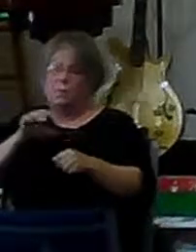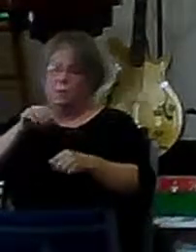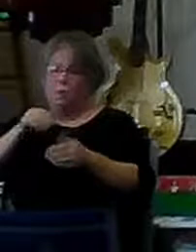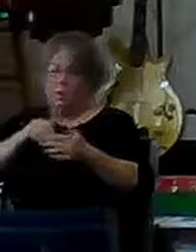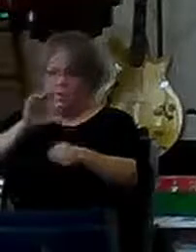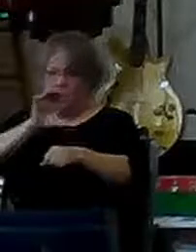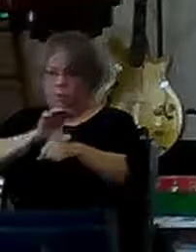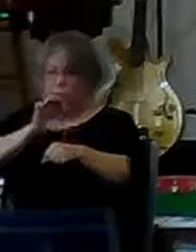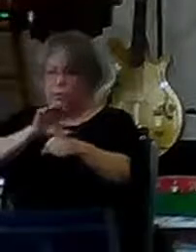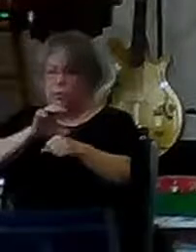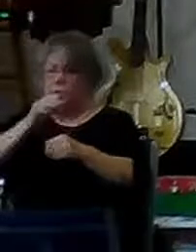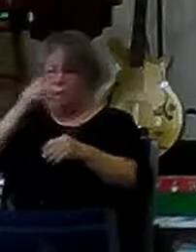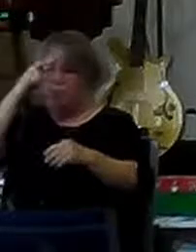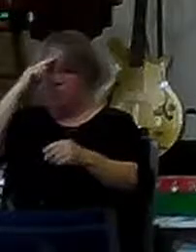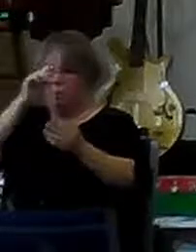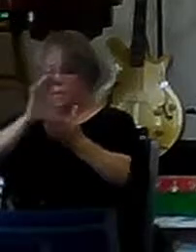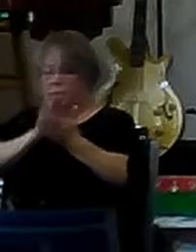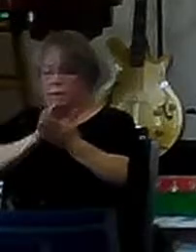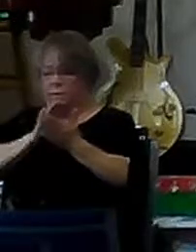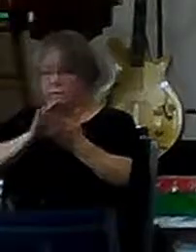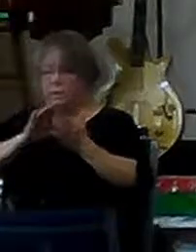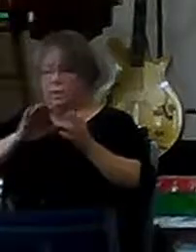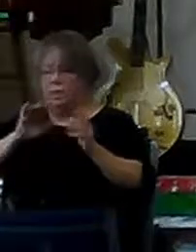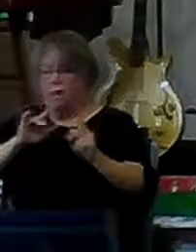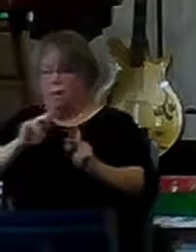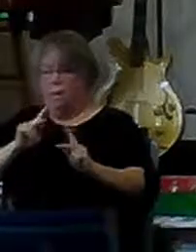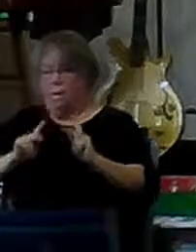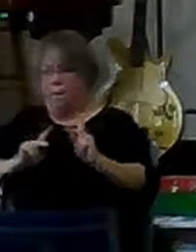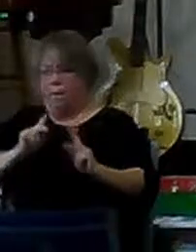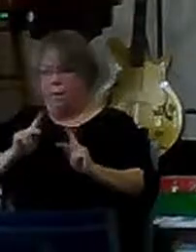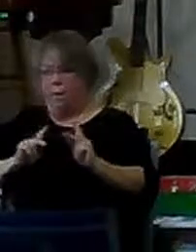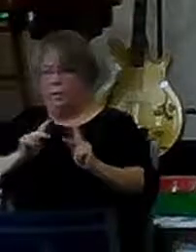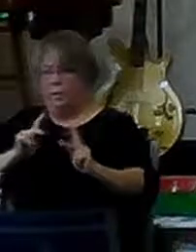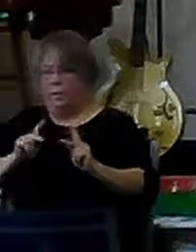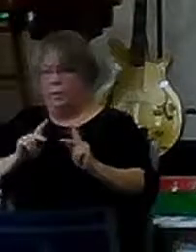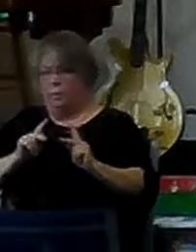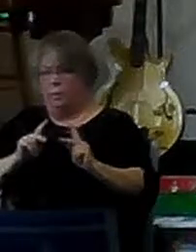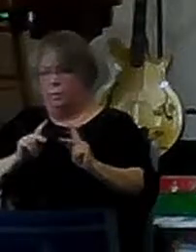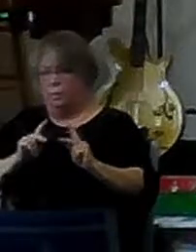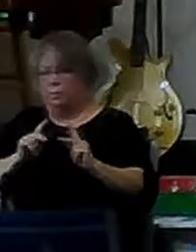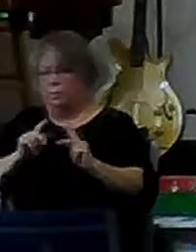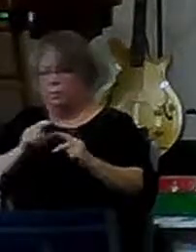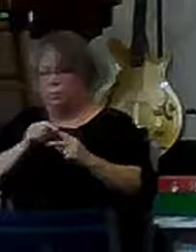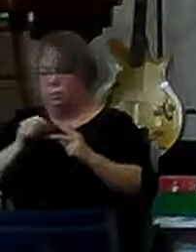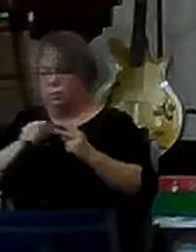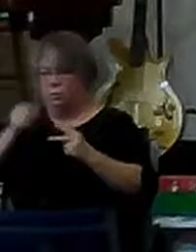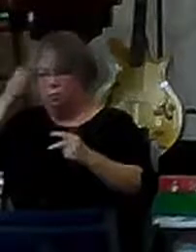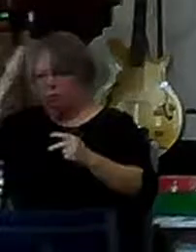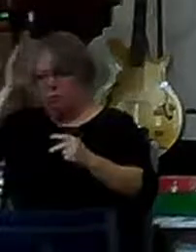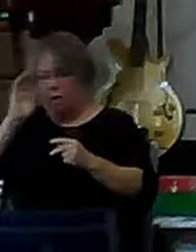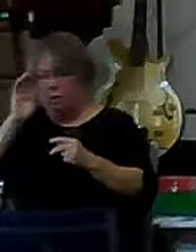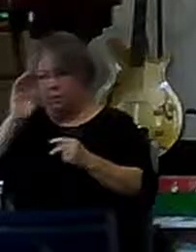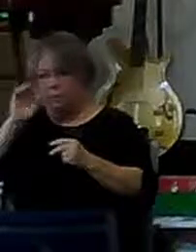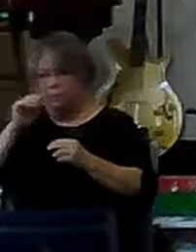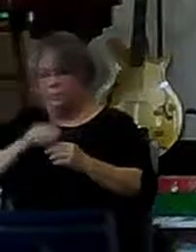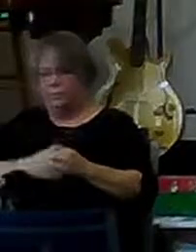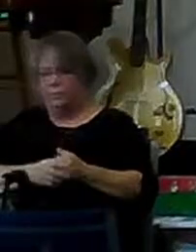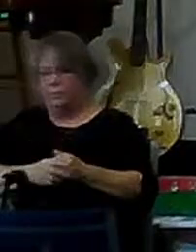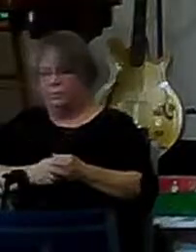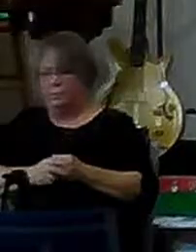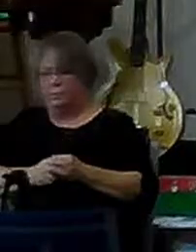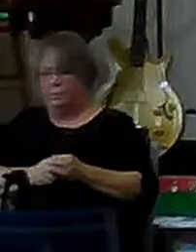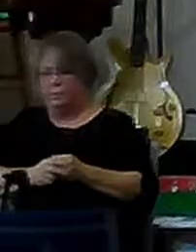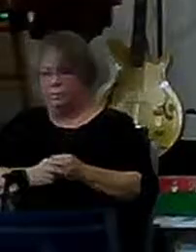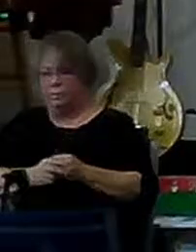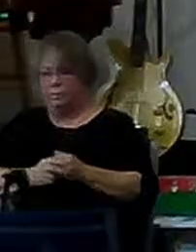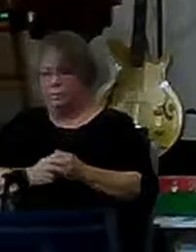what kind of church it was, Wesleyan, Nazarene, something along those lines. There are reasons for denominations in this